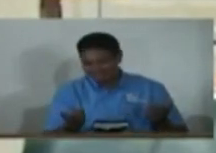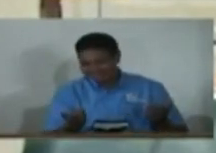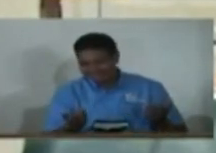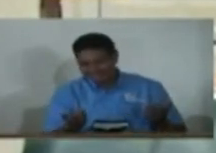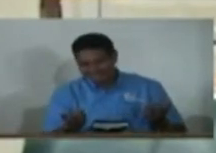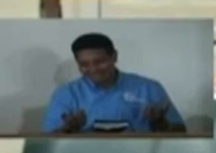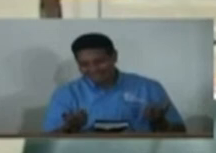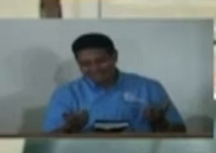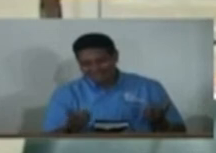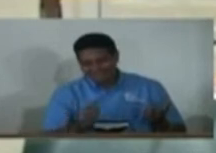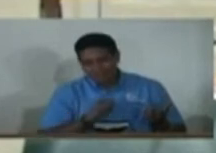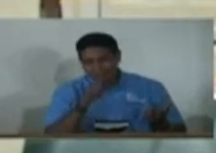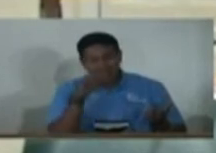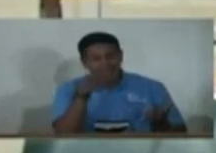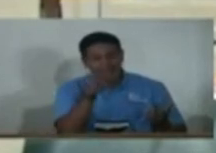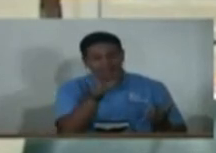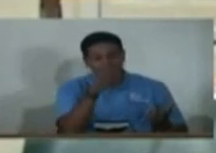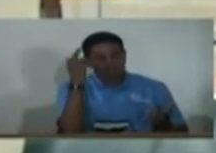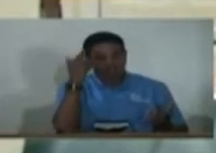I'm not laughing at it.